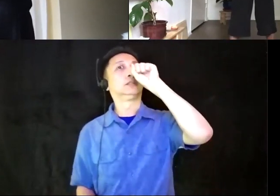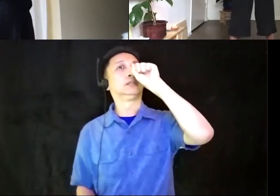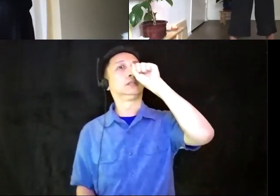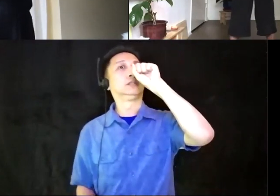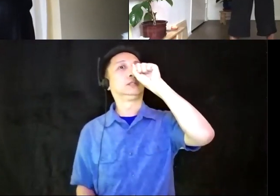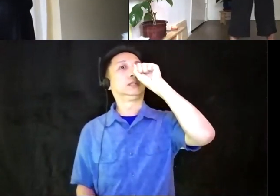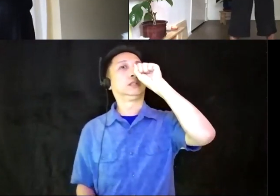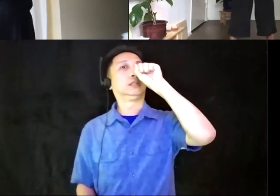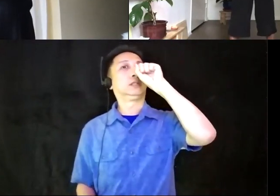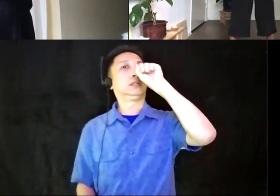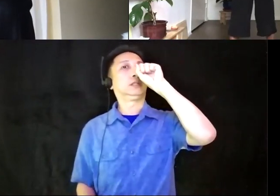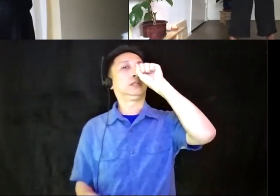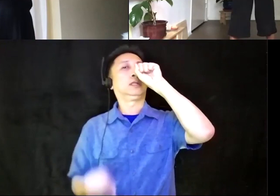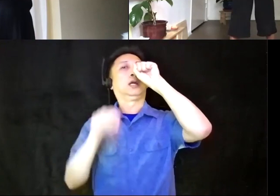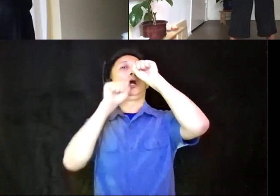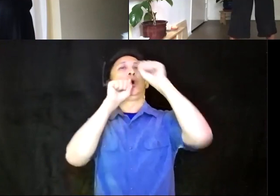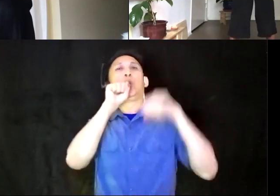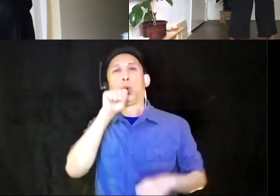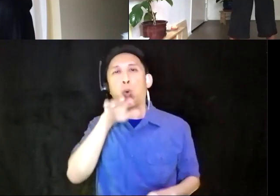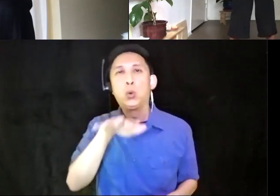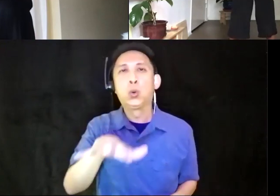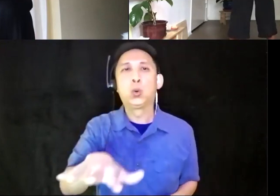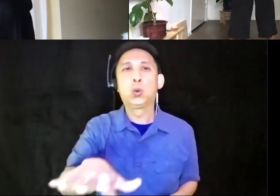through the nose, 1 breath out through the mouth.